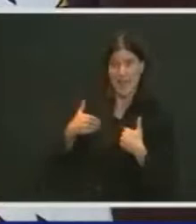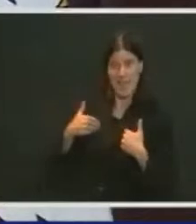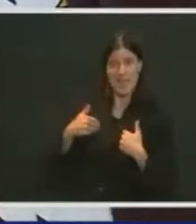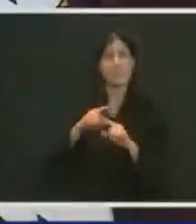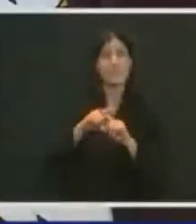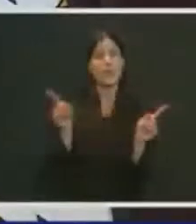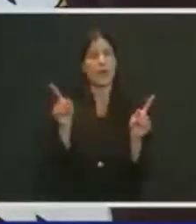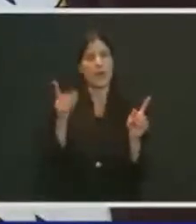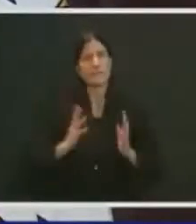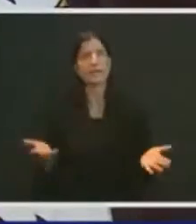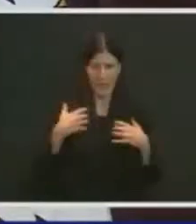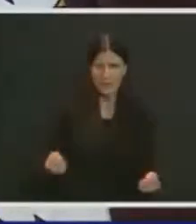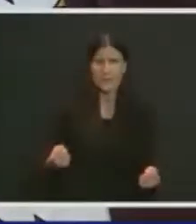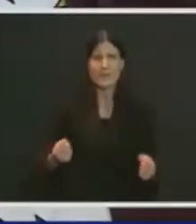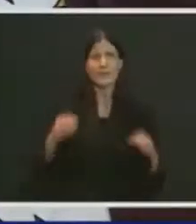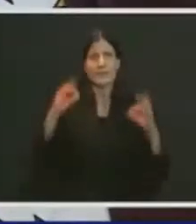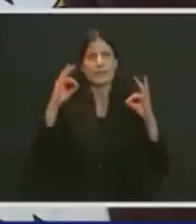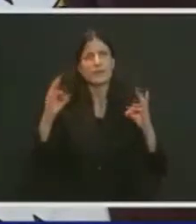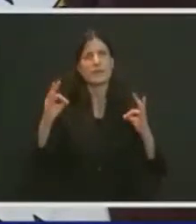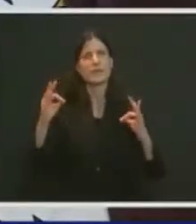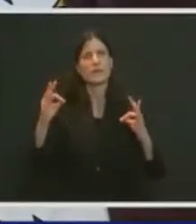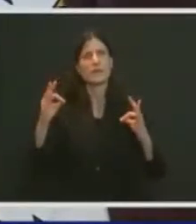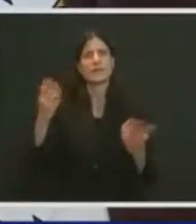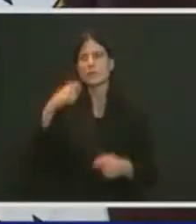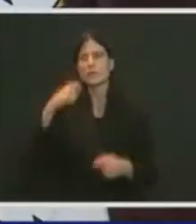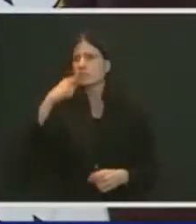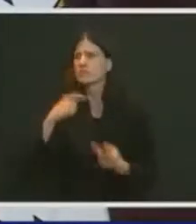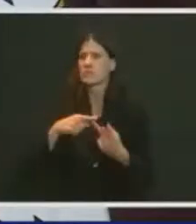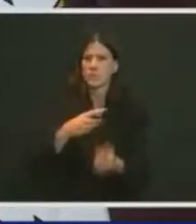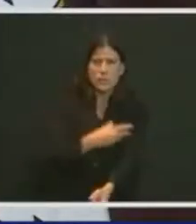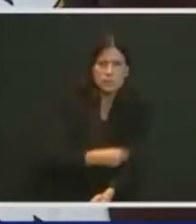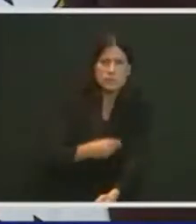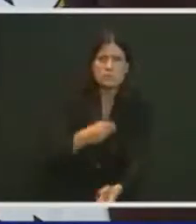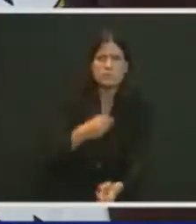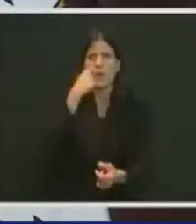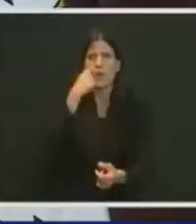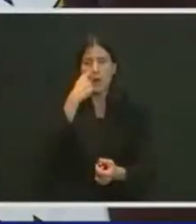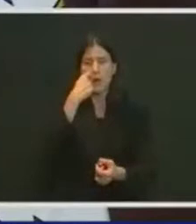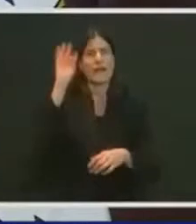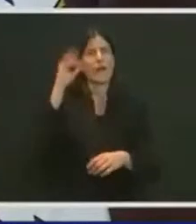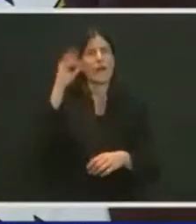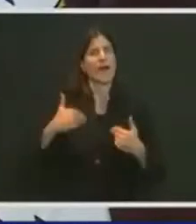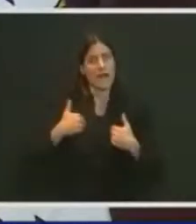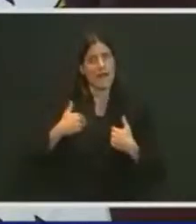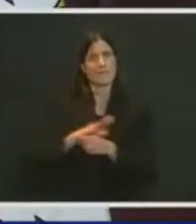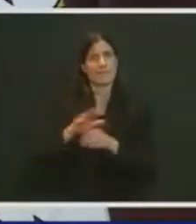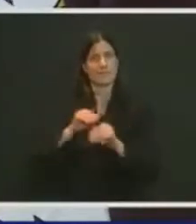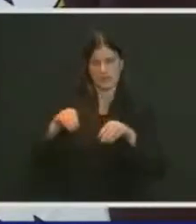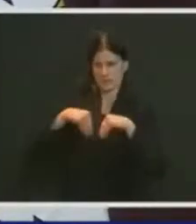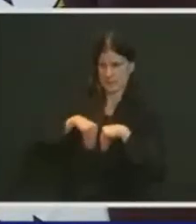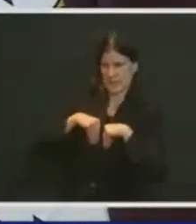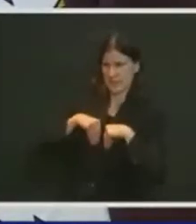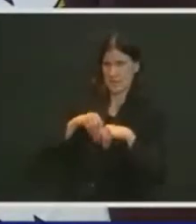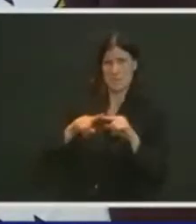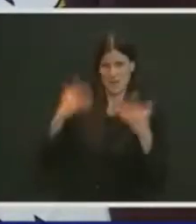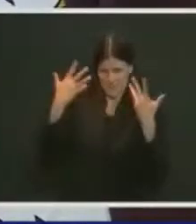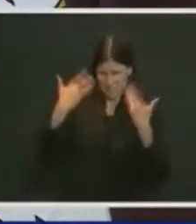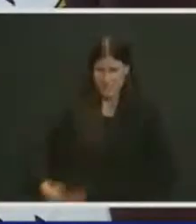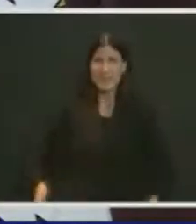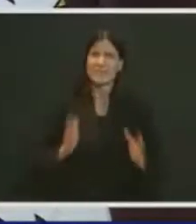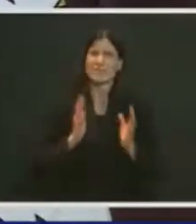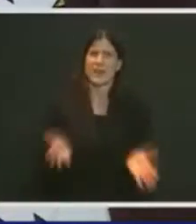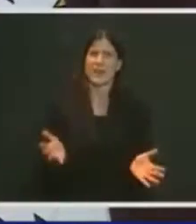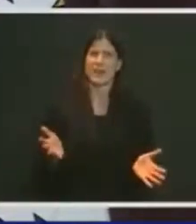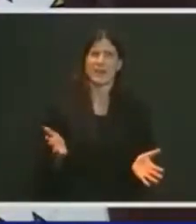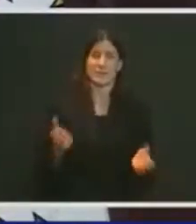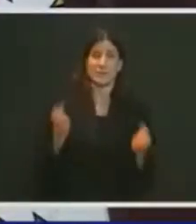symptoms? Have they fully recovered otherwise? Where can they return home to? How is their healthcare provider engaged and